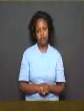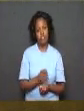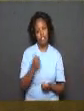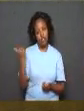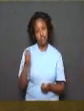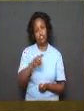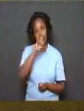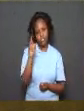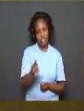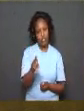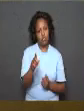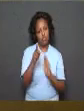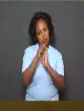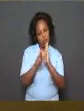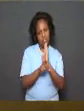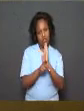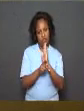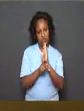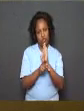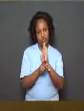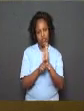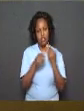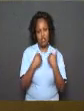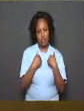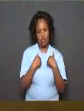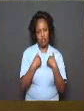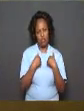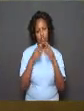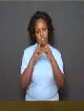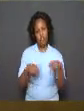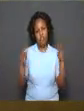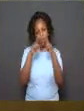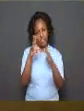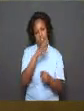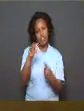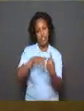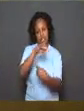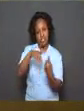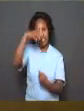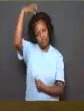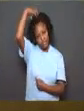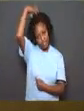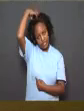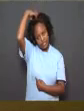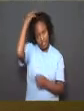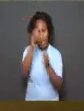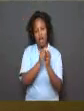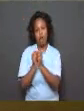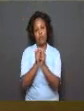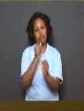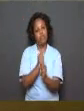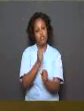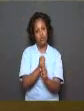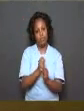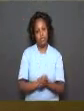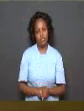There are certain questions of policy that require federal and regional governments to